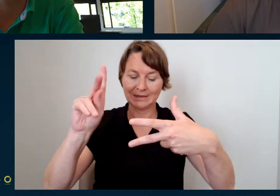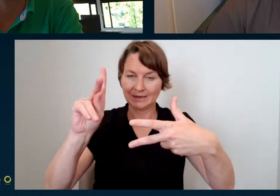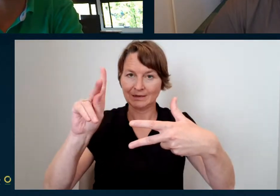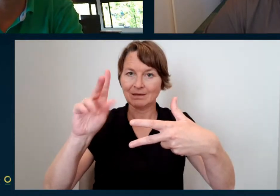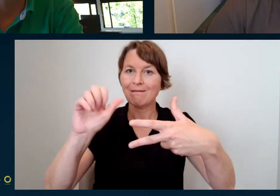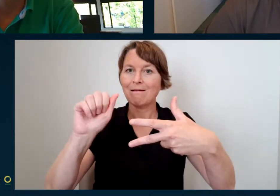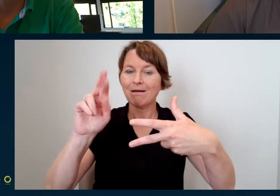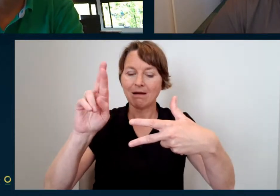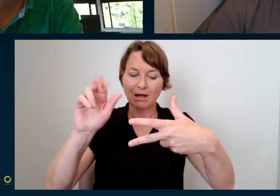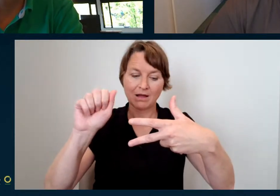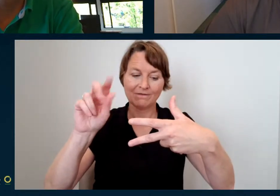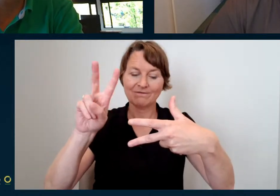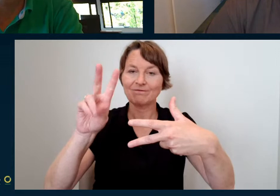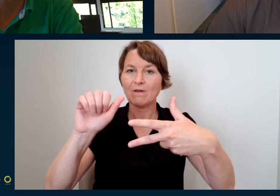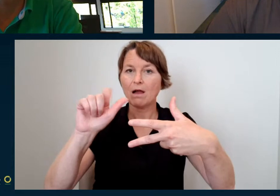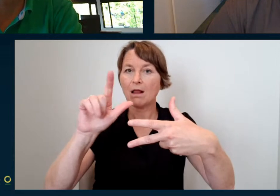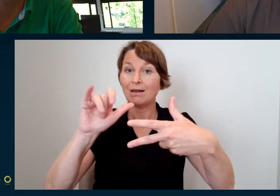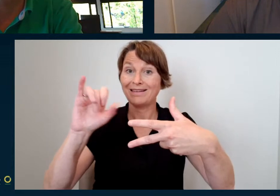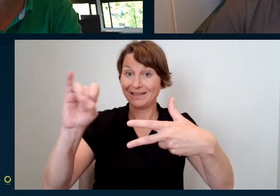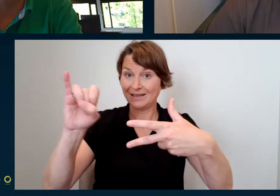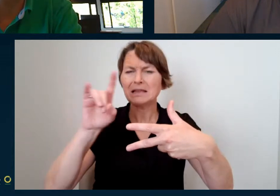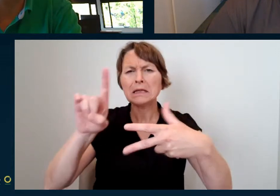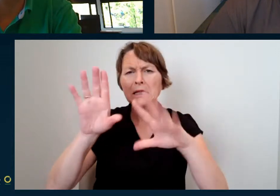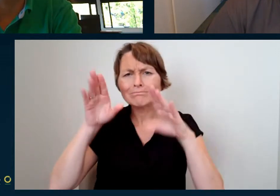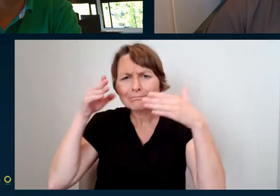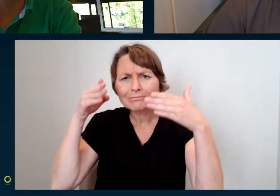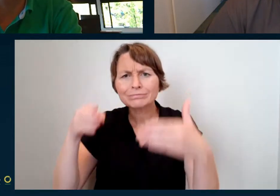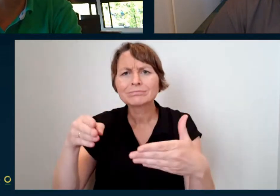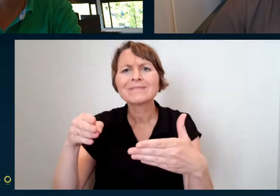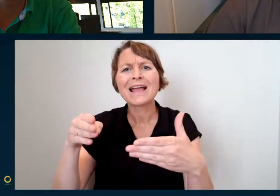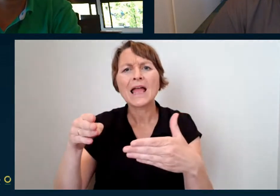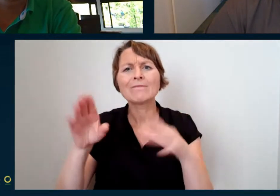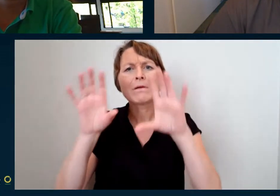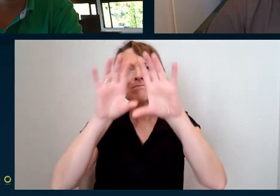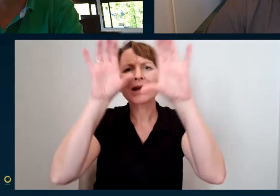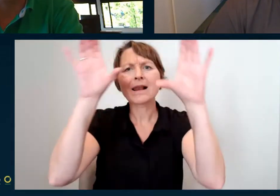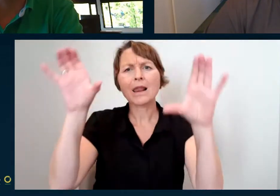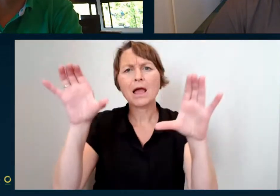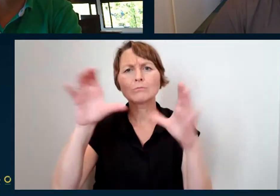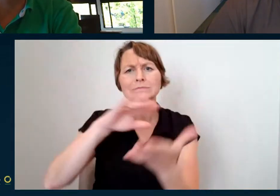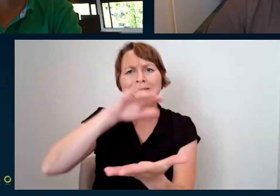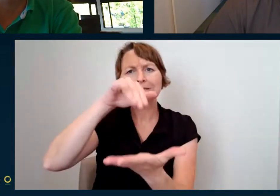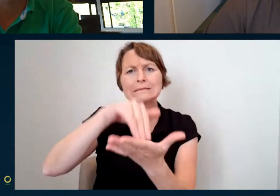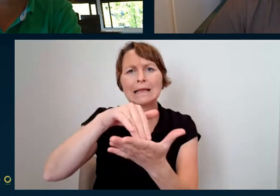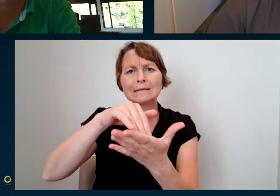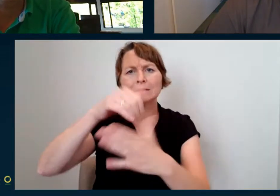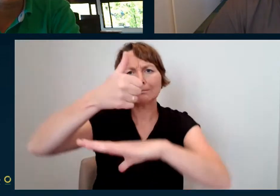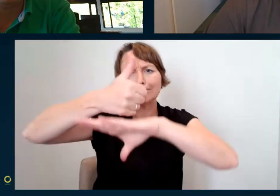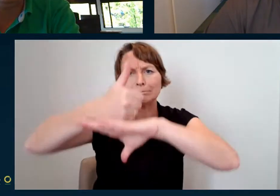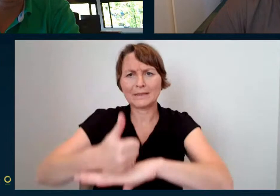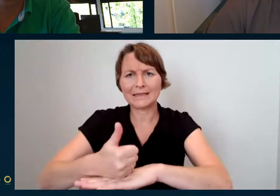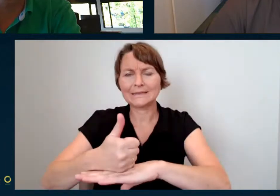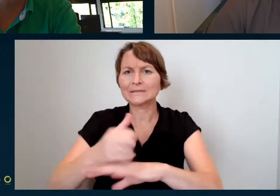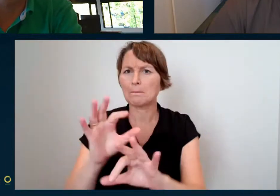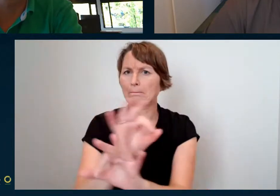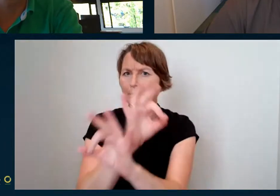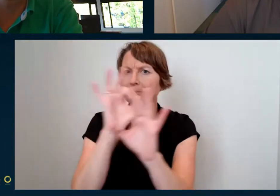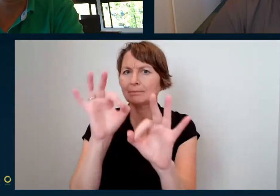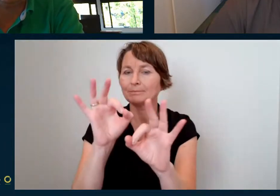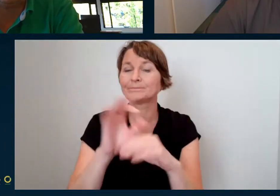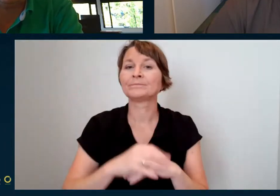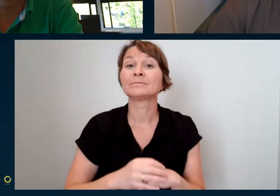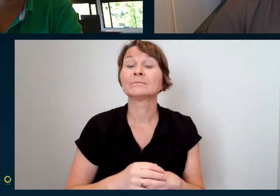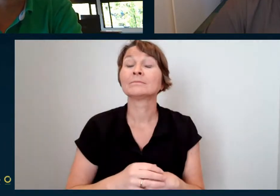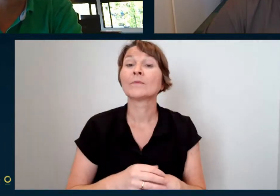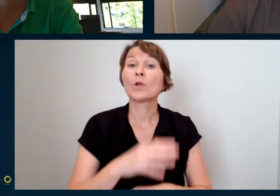Excellence. Between the sessions, we will have a short break, about 5 minutes.